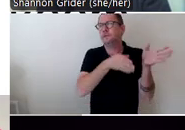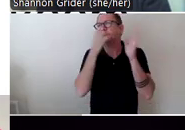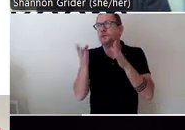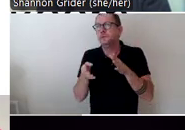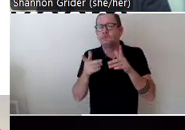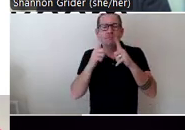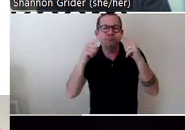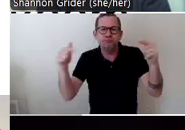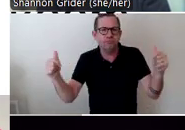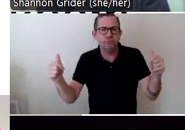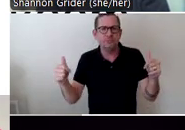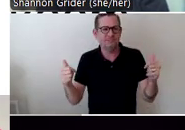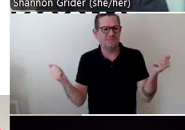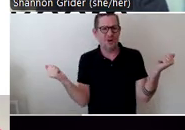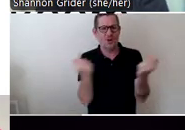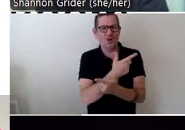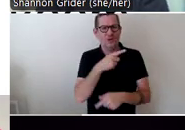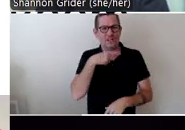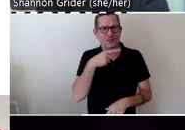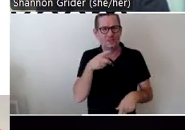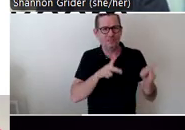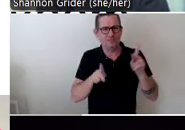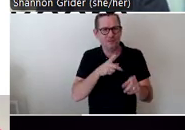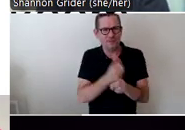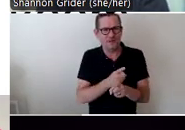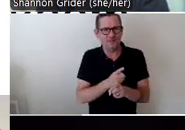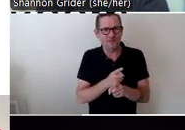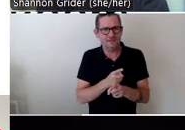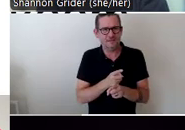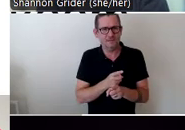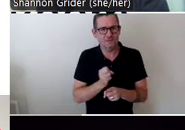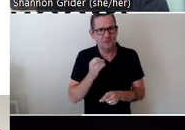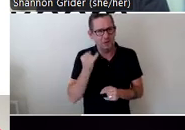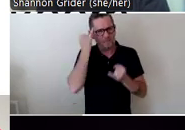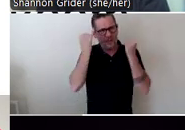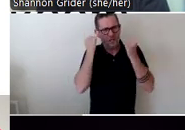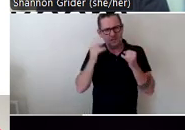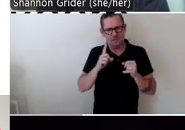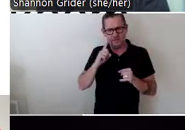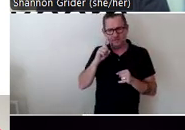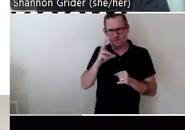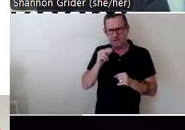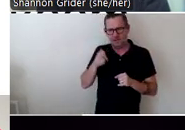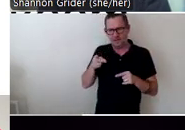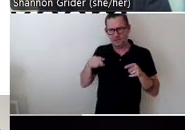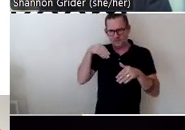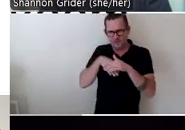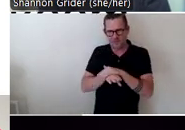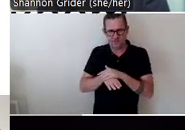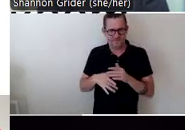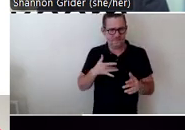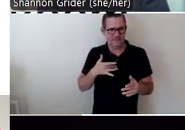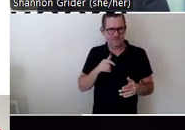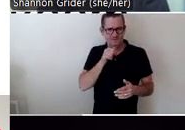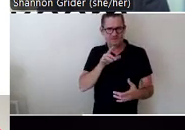population. People magazine, whatever variety of magazines you put in the waiting room, you see, okay, well, those